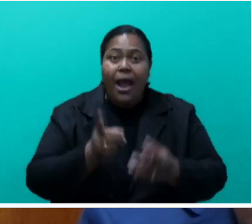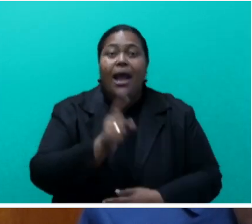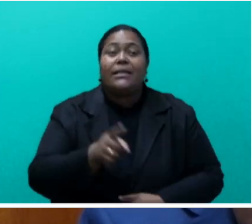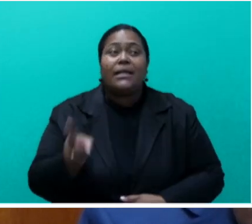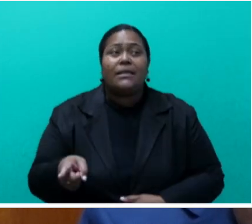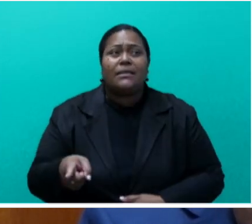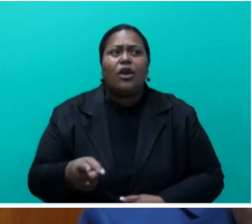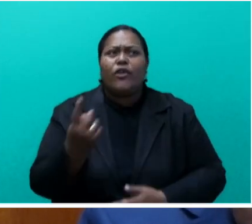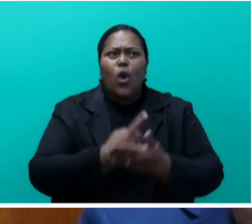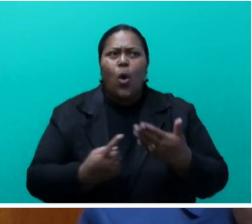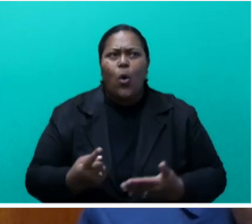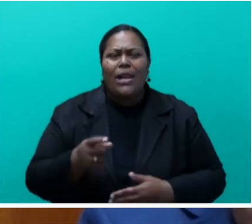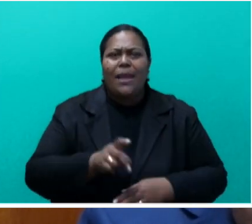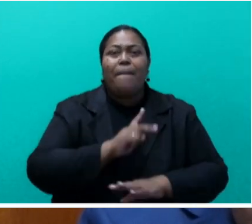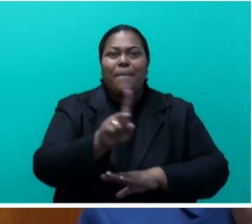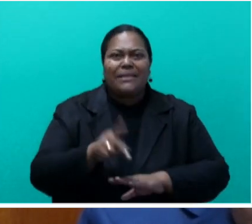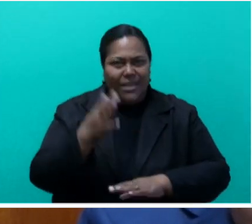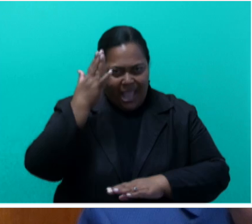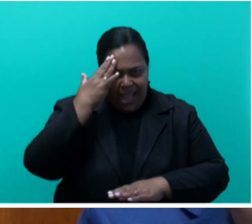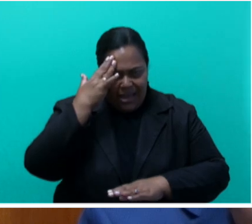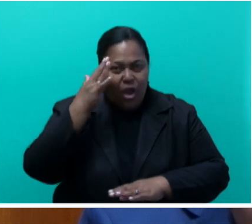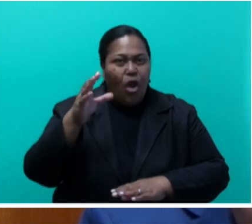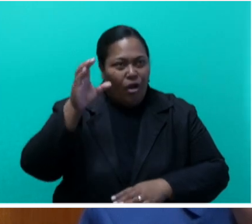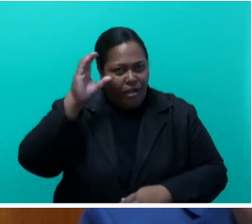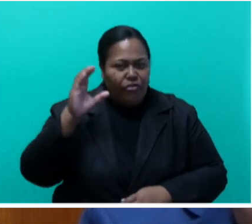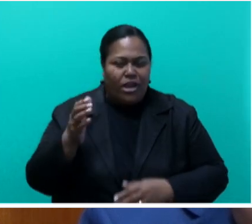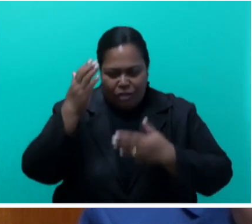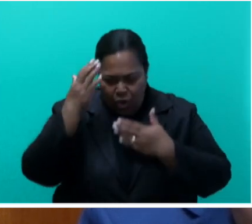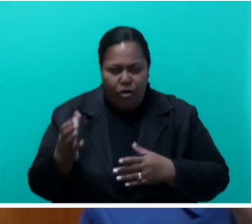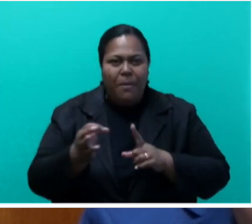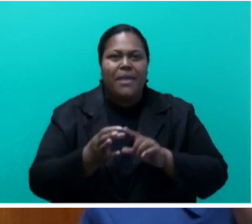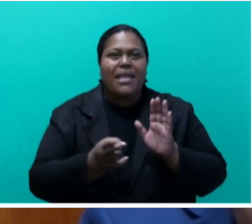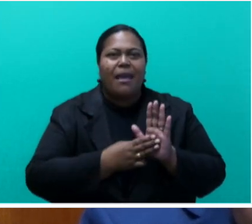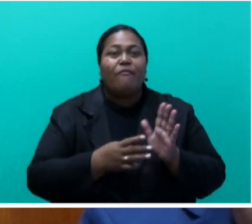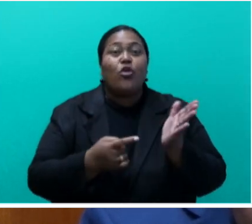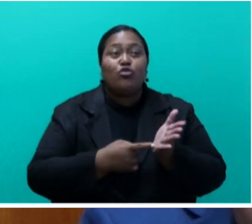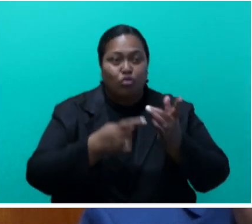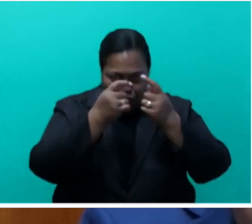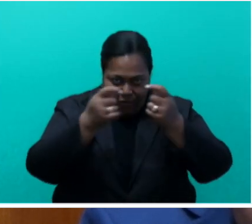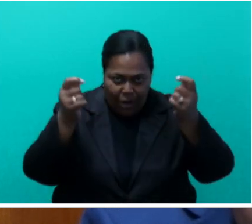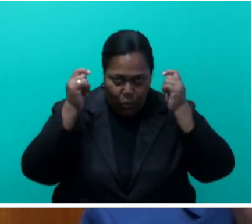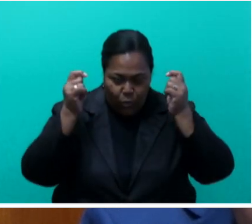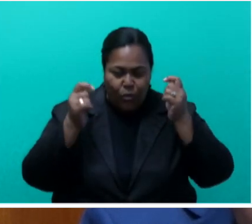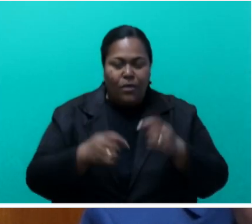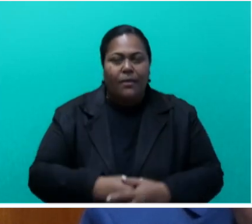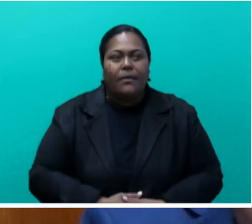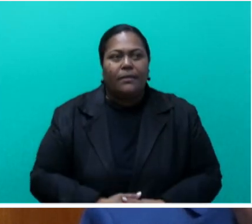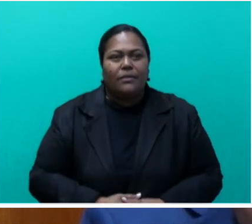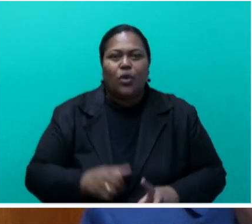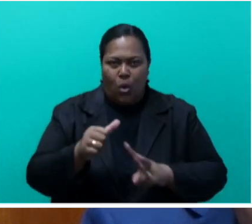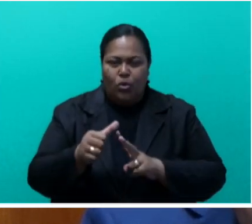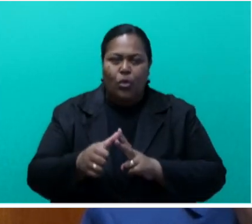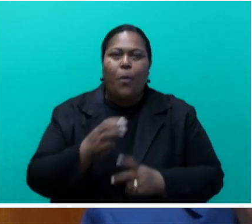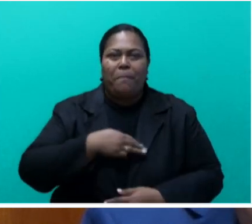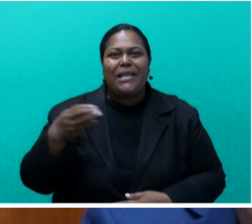the only Pacific head of state, the Honorable Prime Minister of Tuvalu, Feleti Teo, who is also the Minister